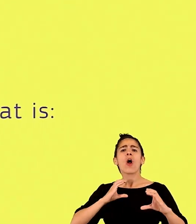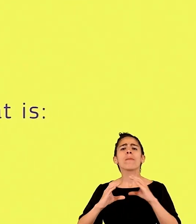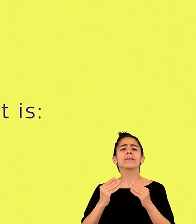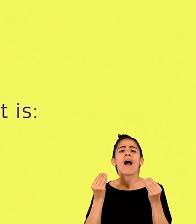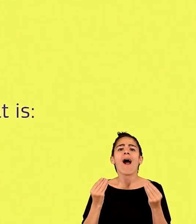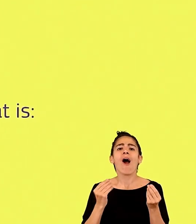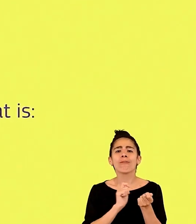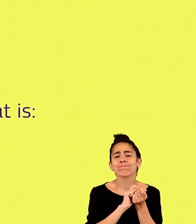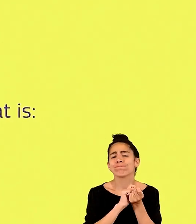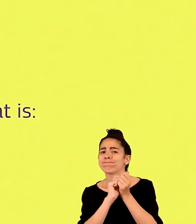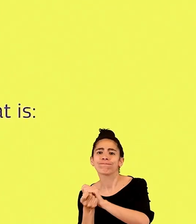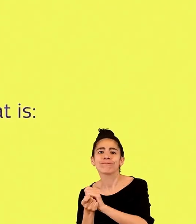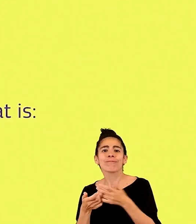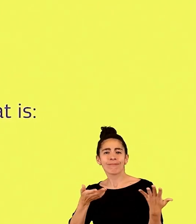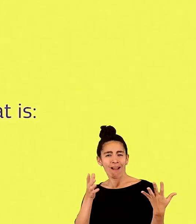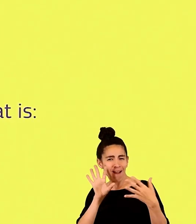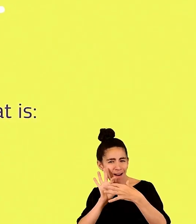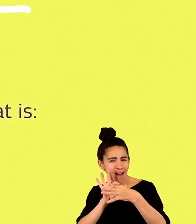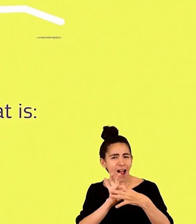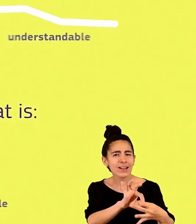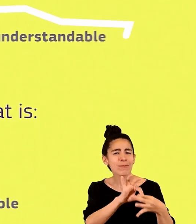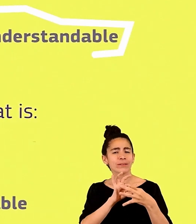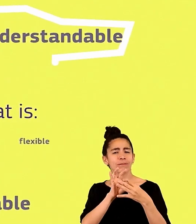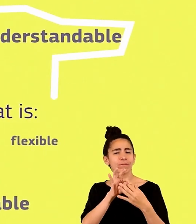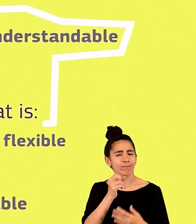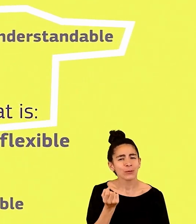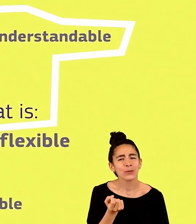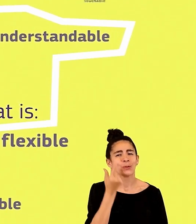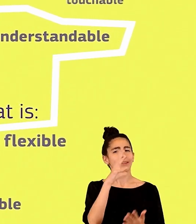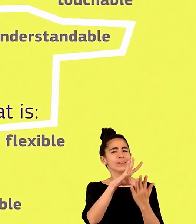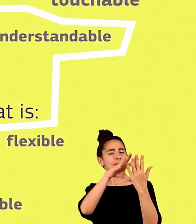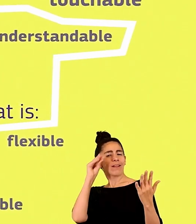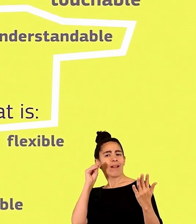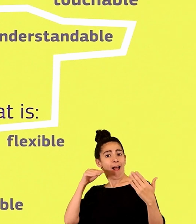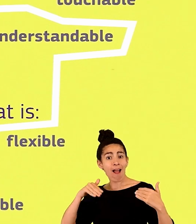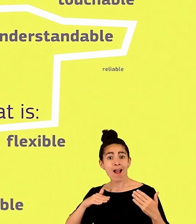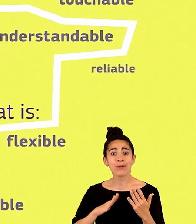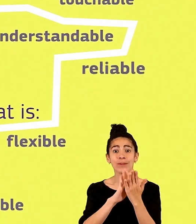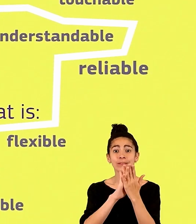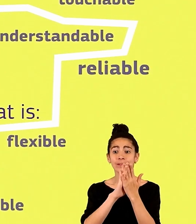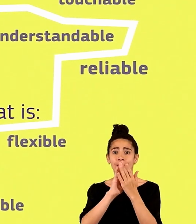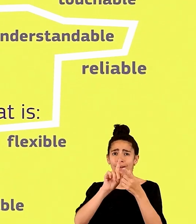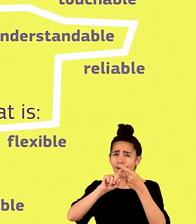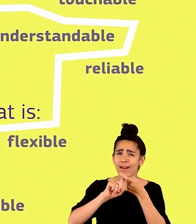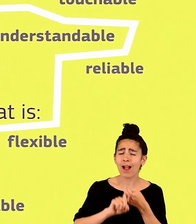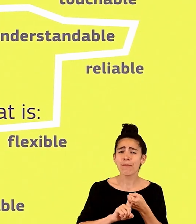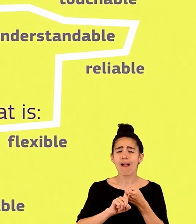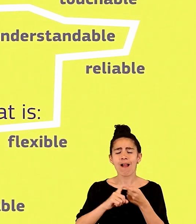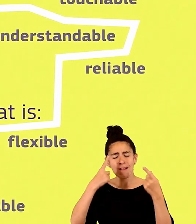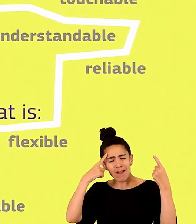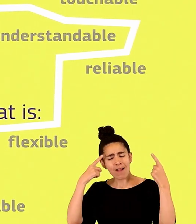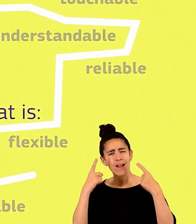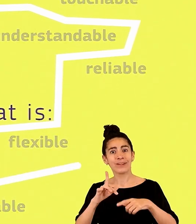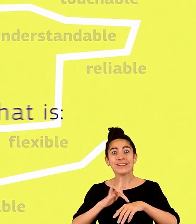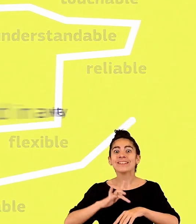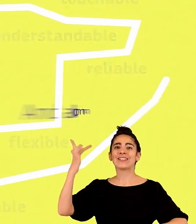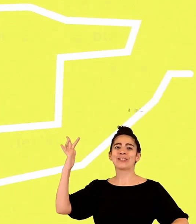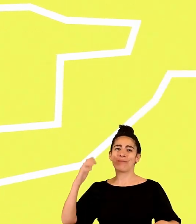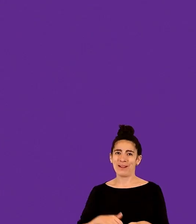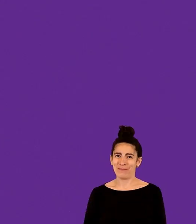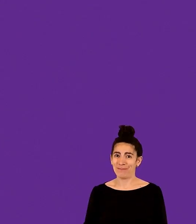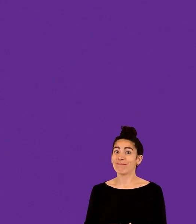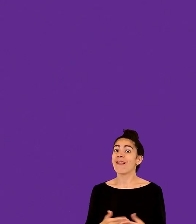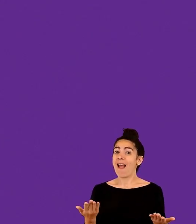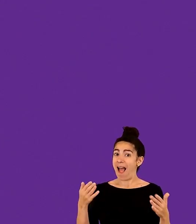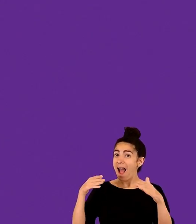all communicated in a way that is relatable, understandable, approachable, reliable, agreeable,